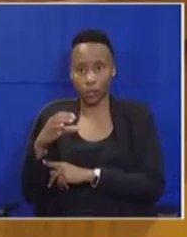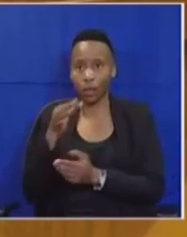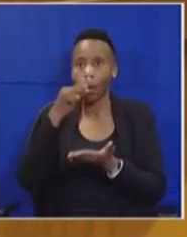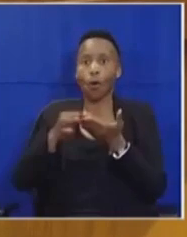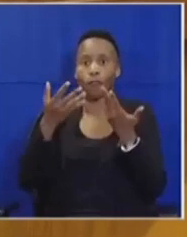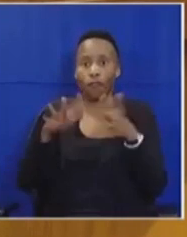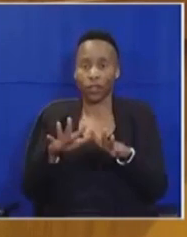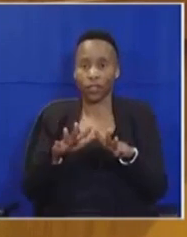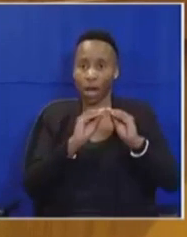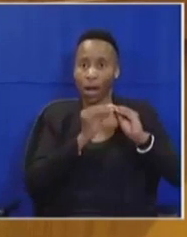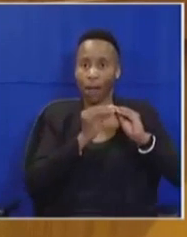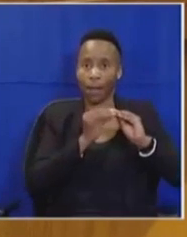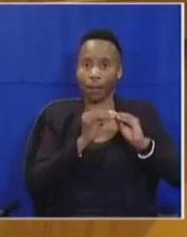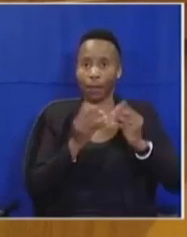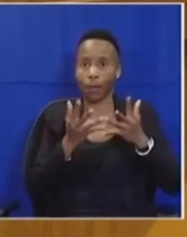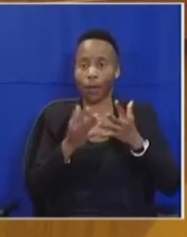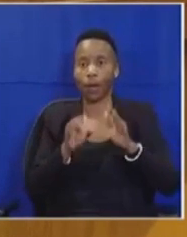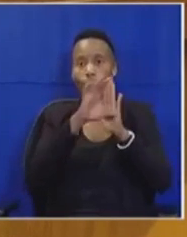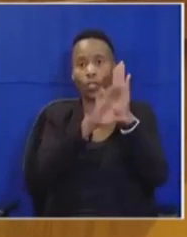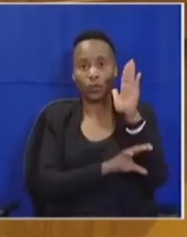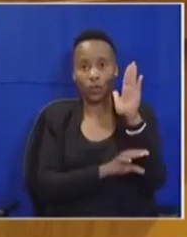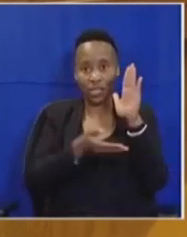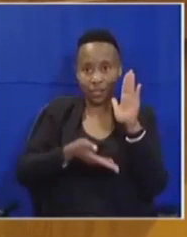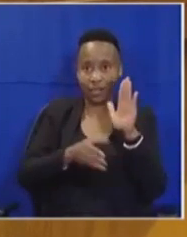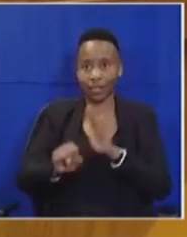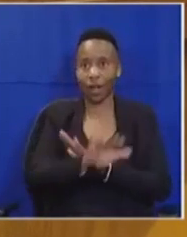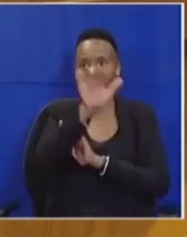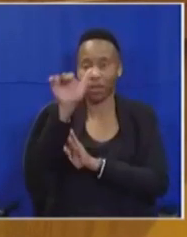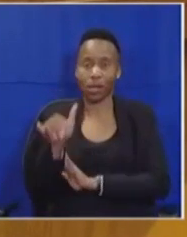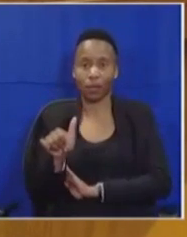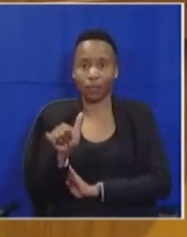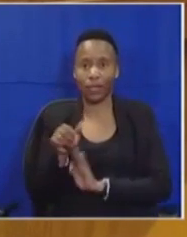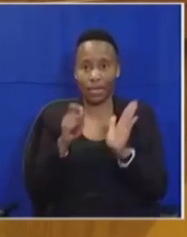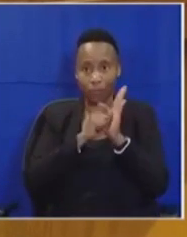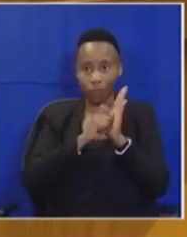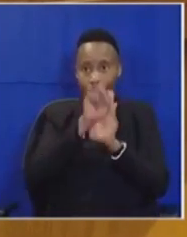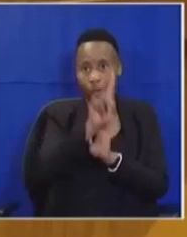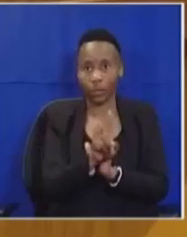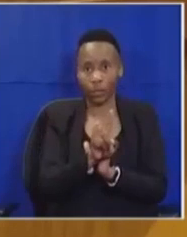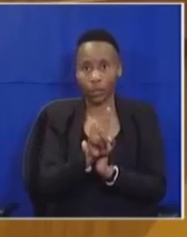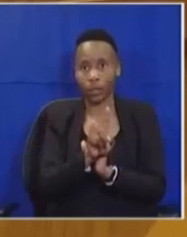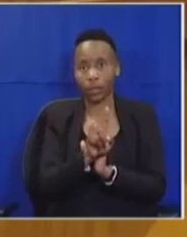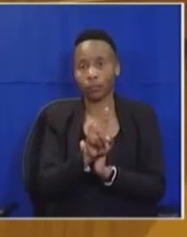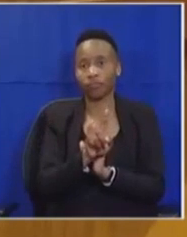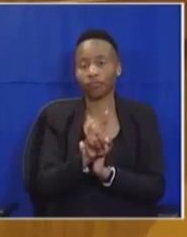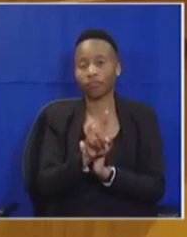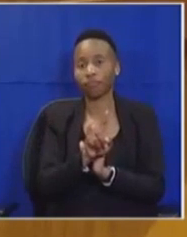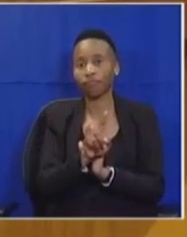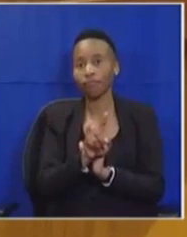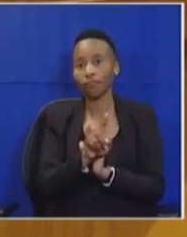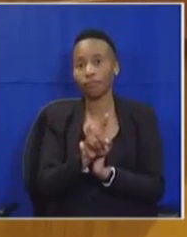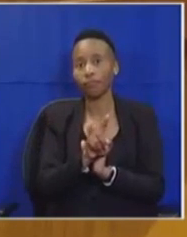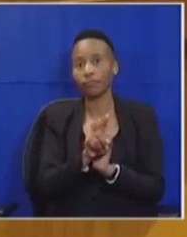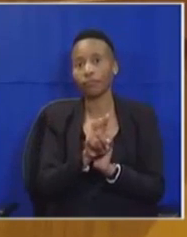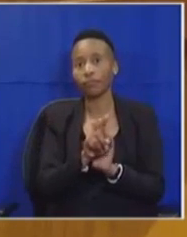to the Constitution of the Republic of South Africa that could provide